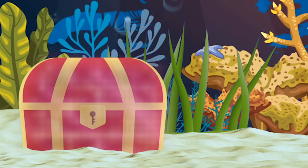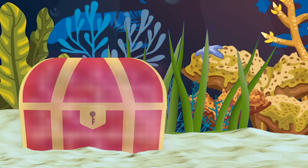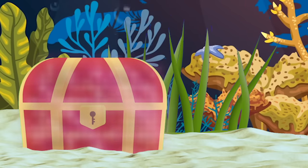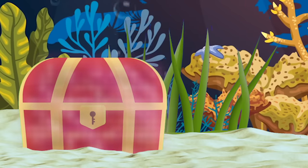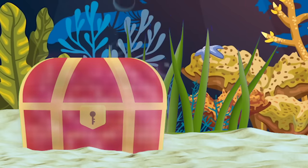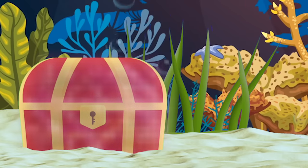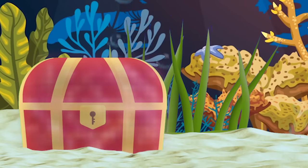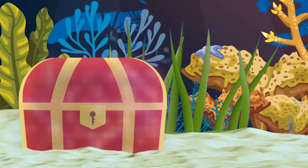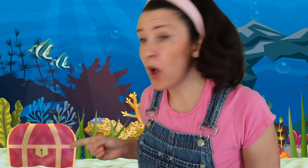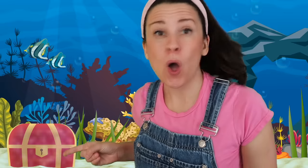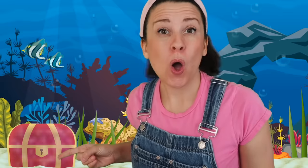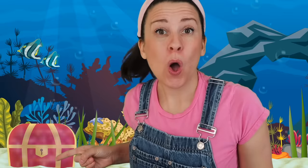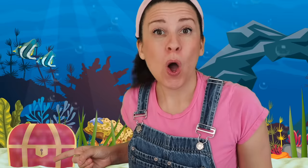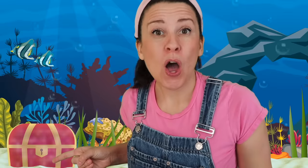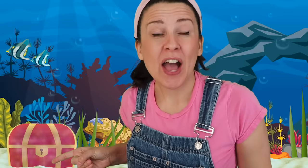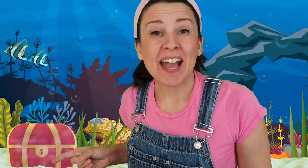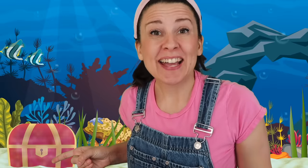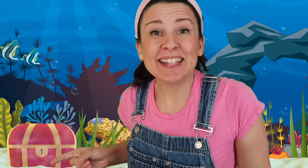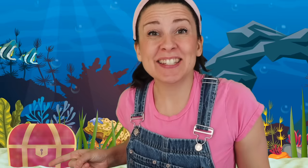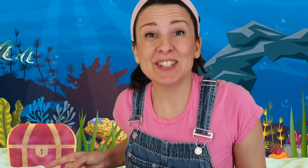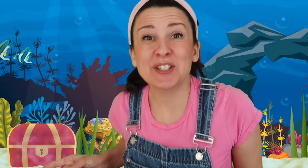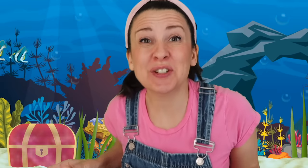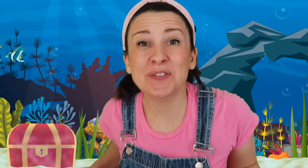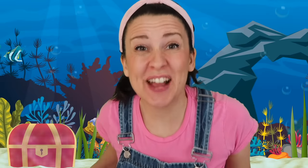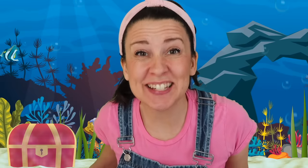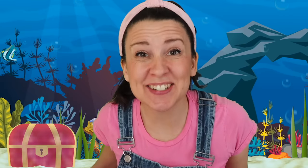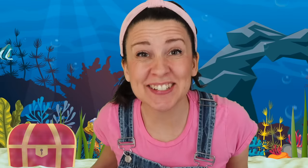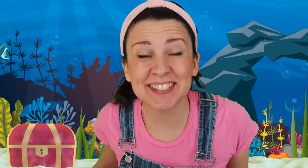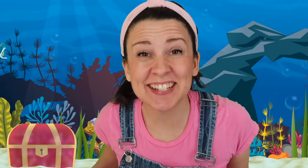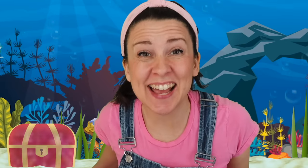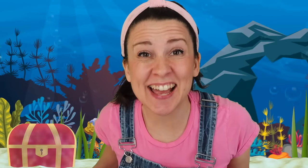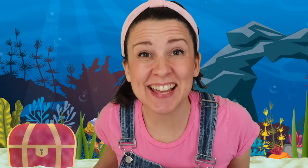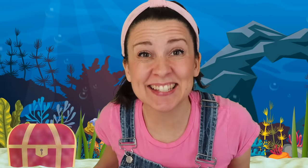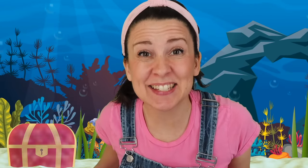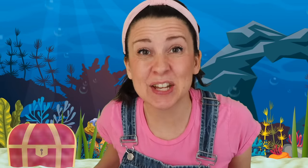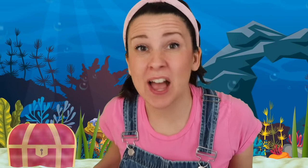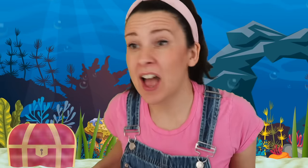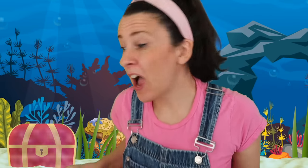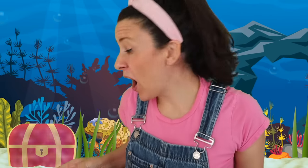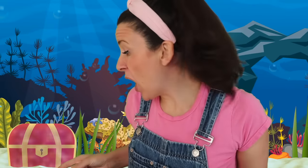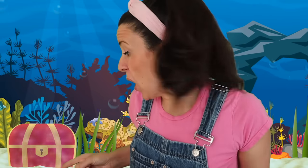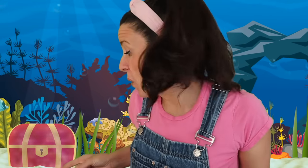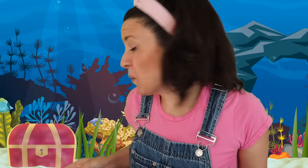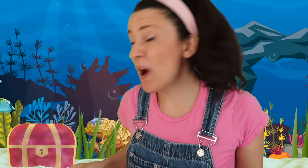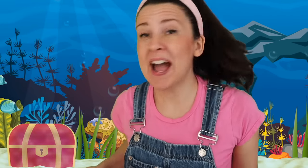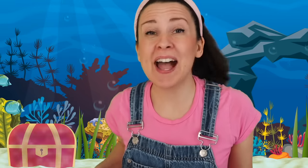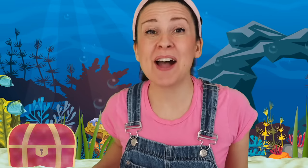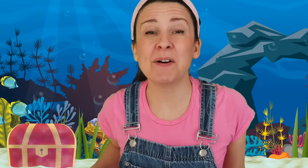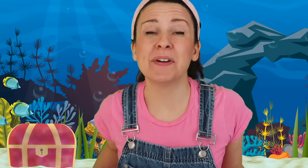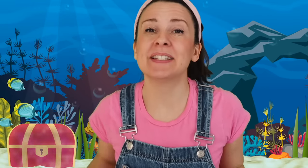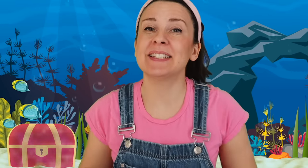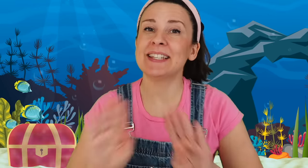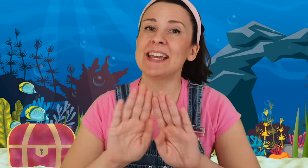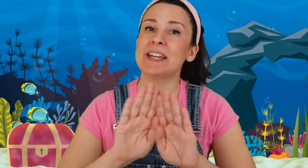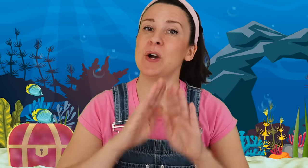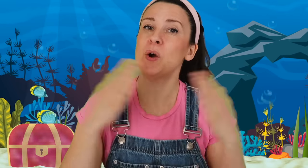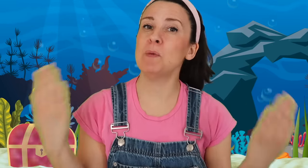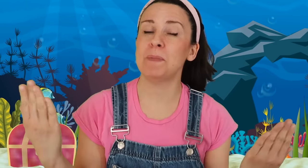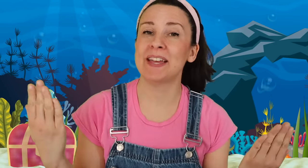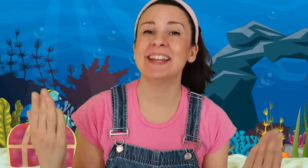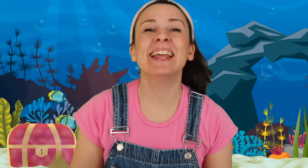Wow, friends. It's a treasure chest. Wow.